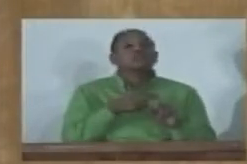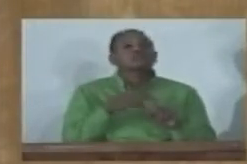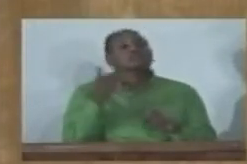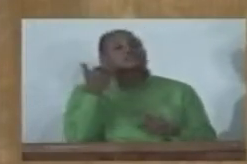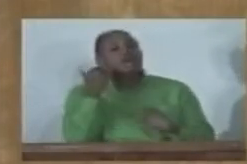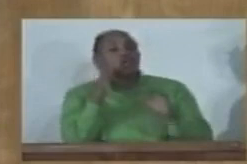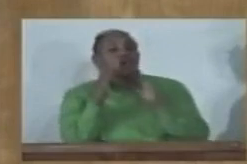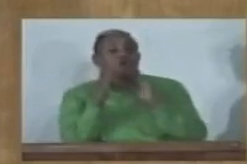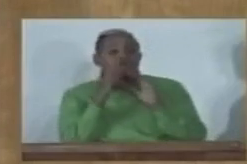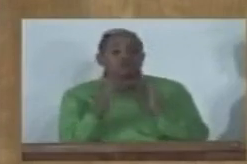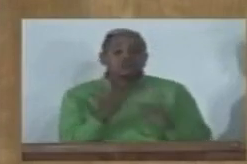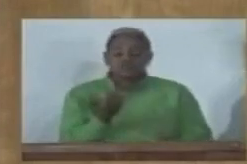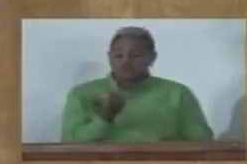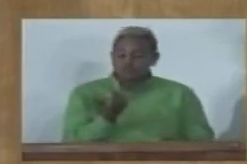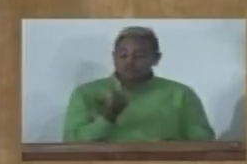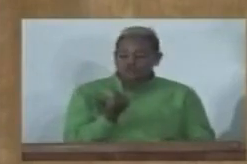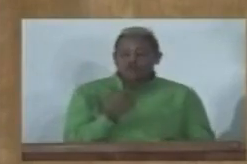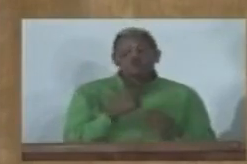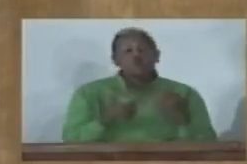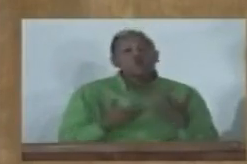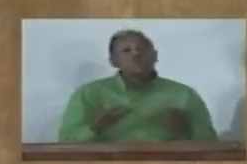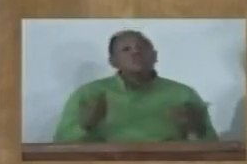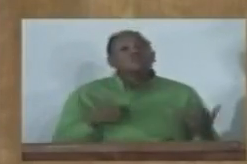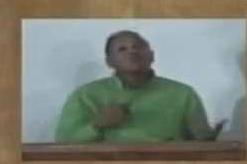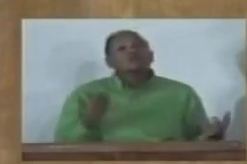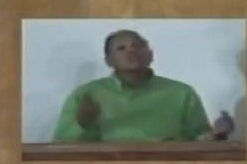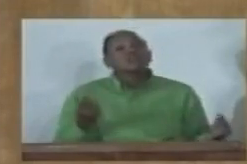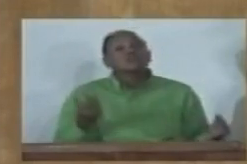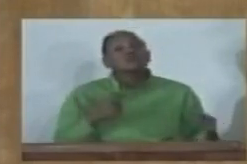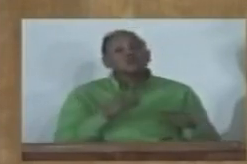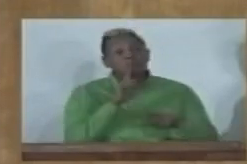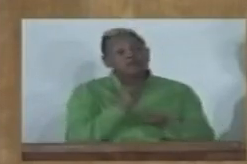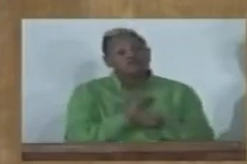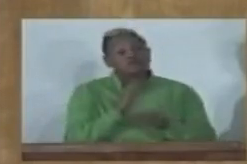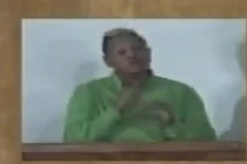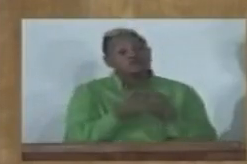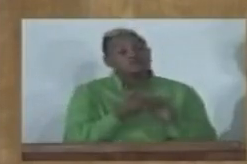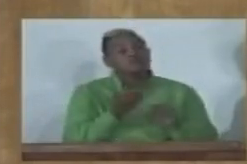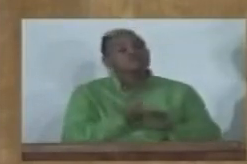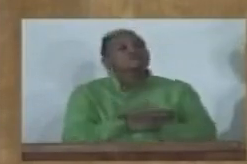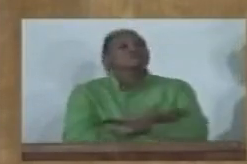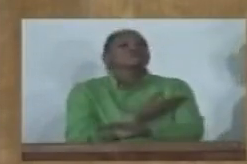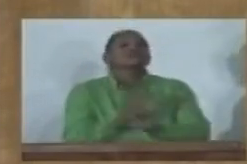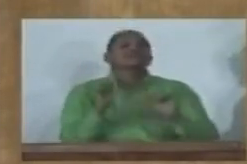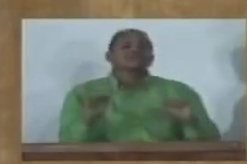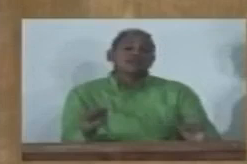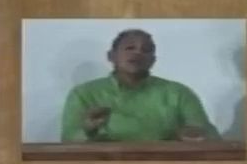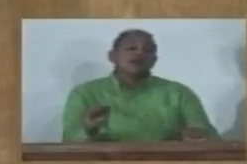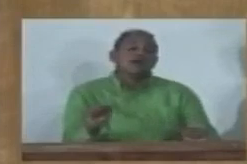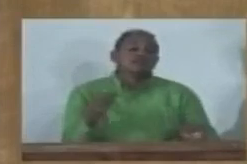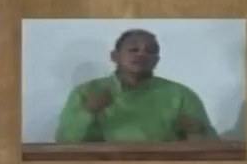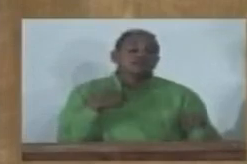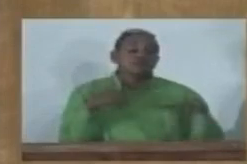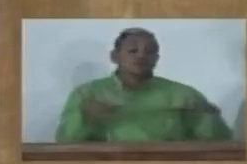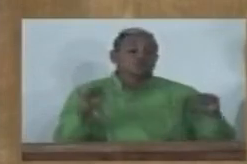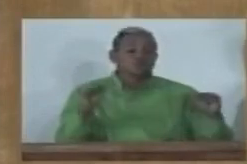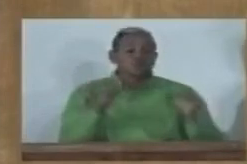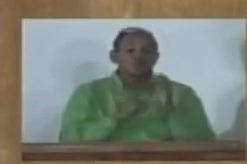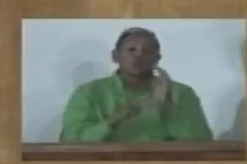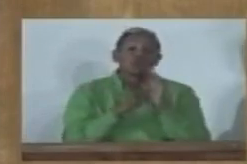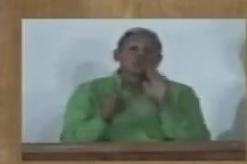telecommunication, those things we did to carry our country forward. And we took the